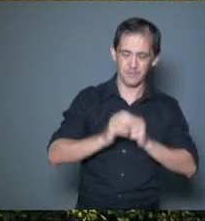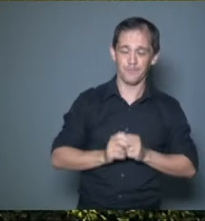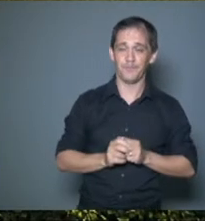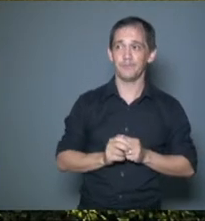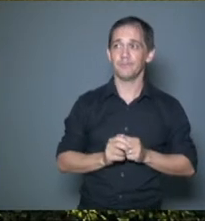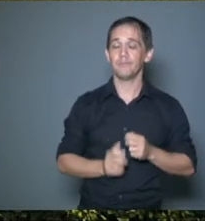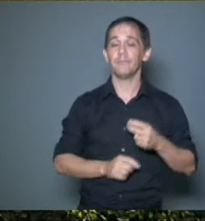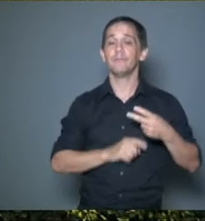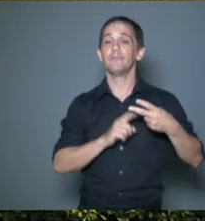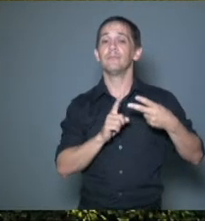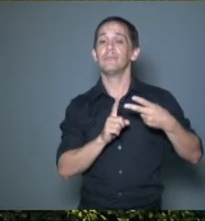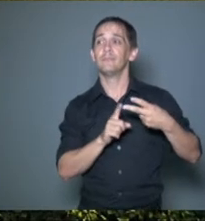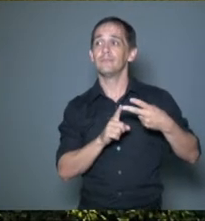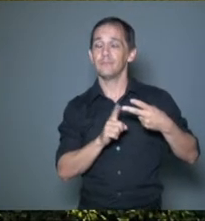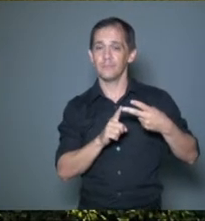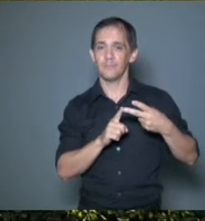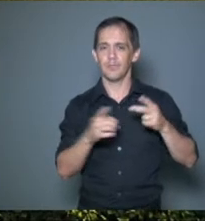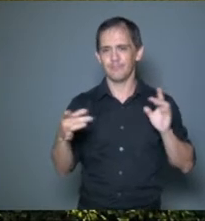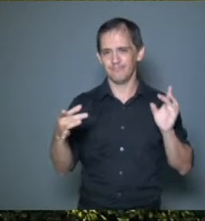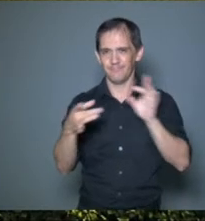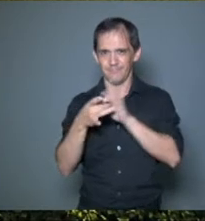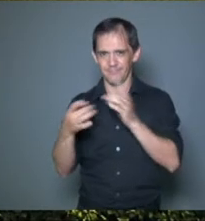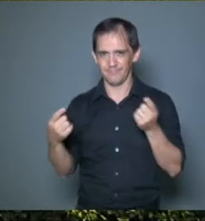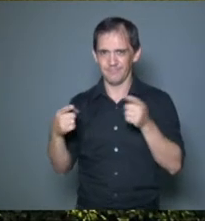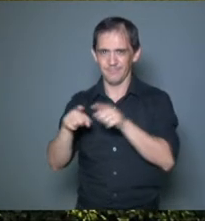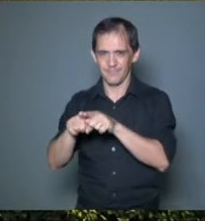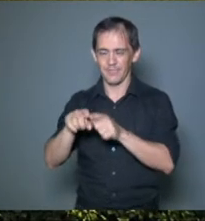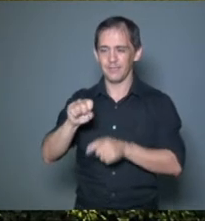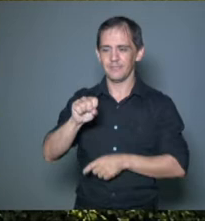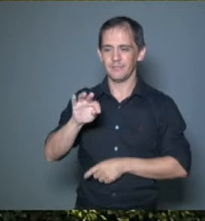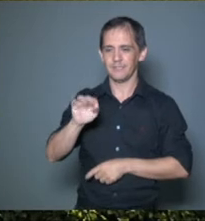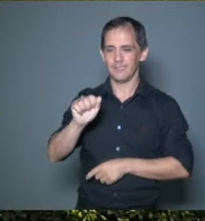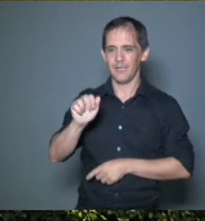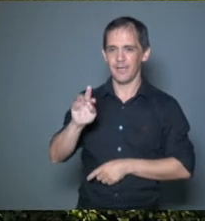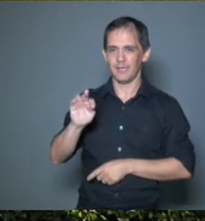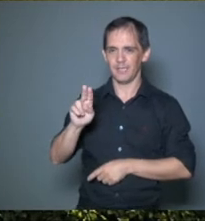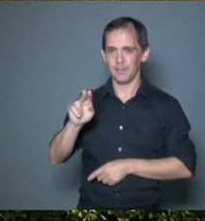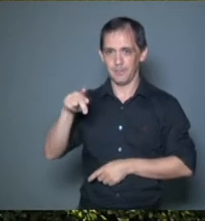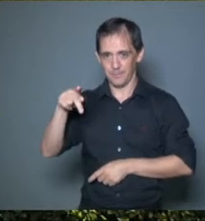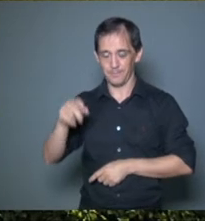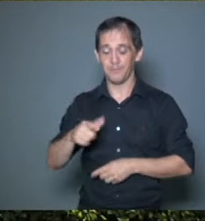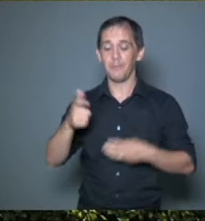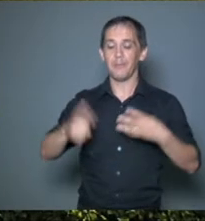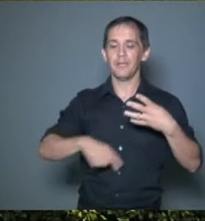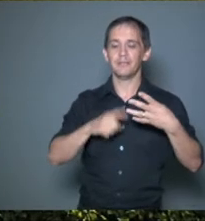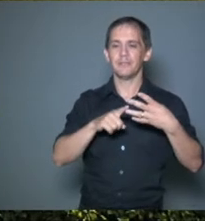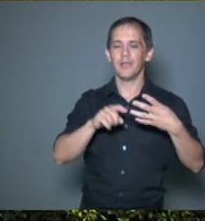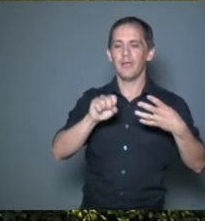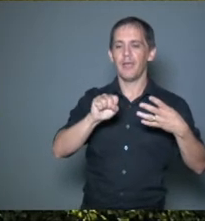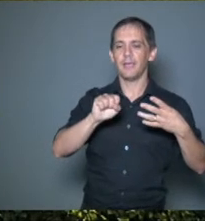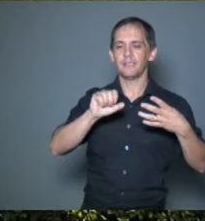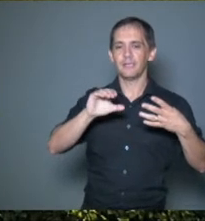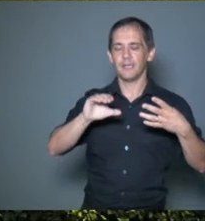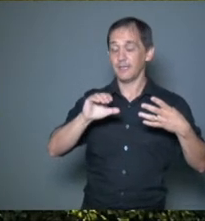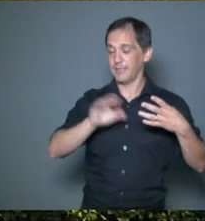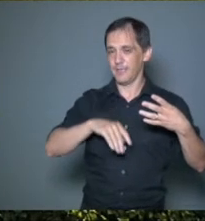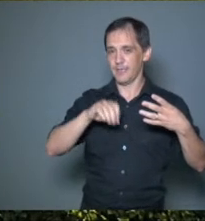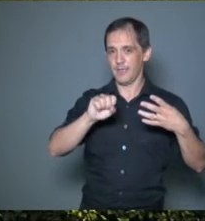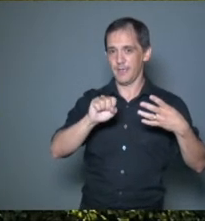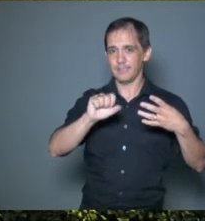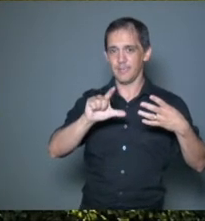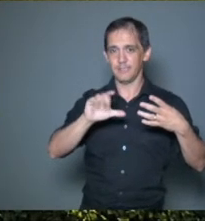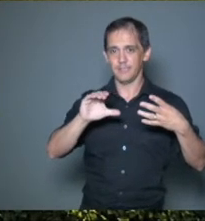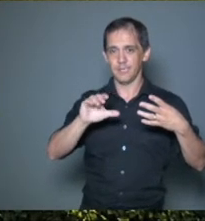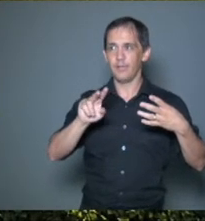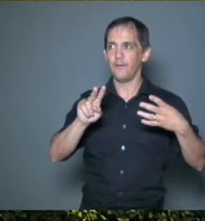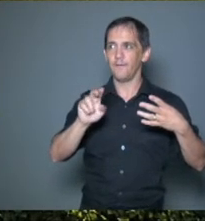called Ideas and Results, and there is a Startup Connection program, it's called Agro Exponential, and then there's LCLC